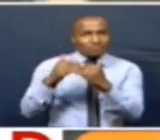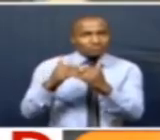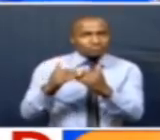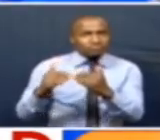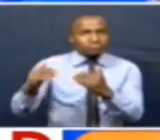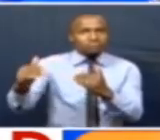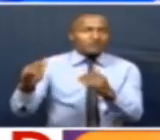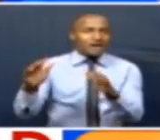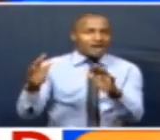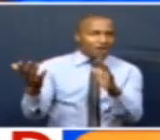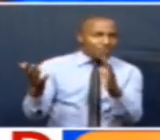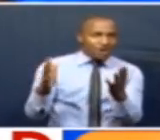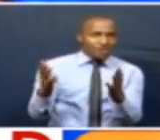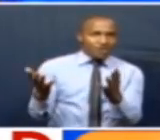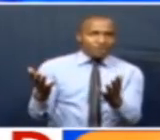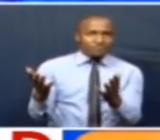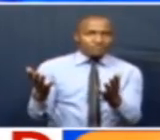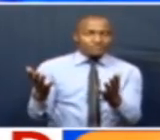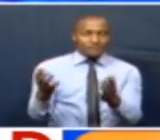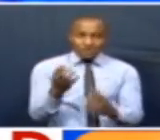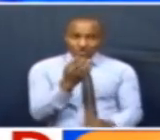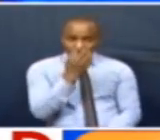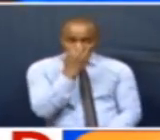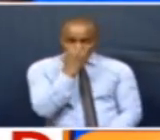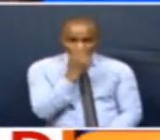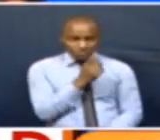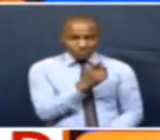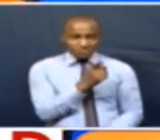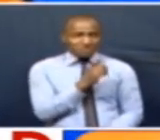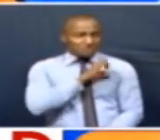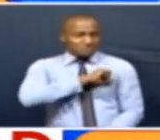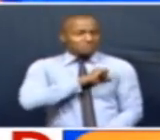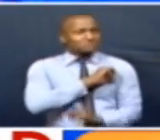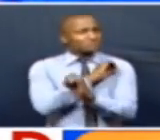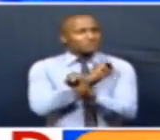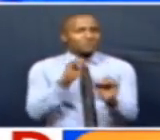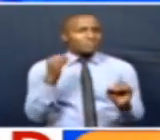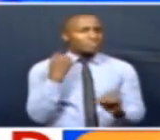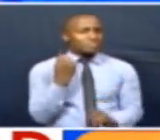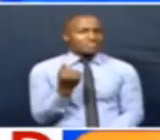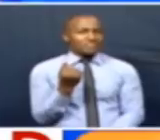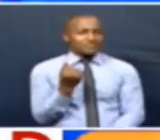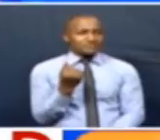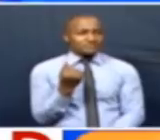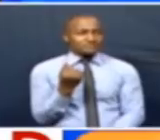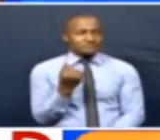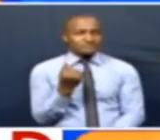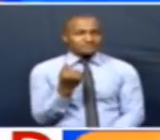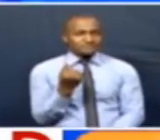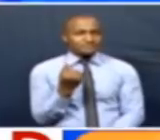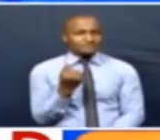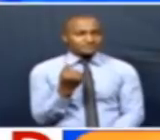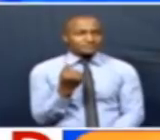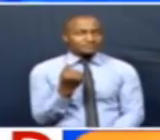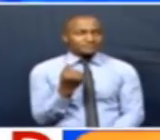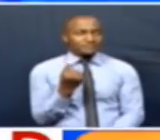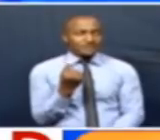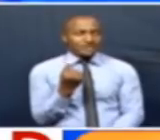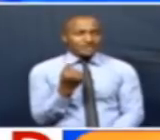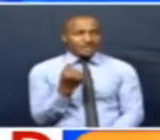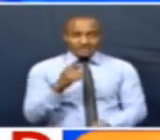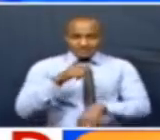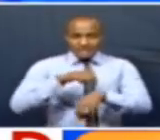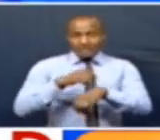forward. Deputy President William Ruto has been a very patient man lately, and especially after the recent